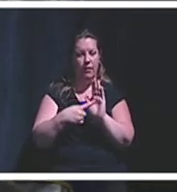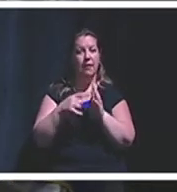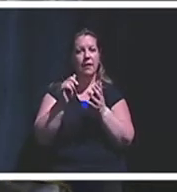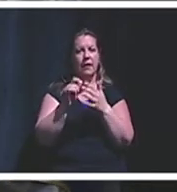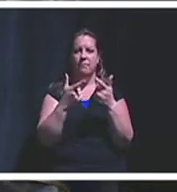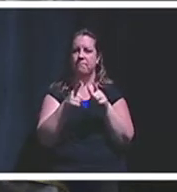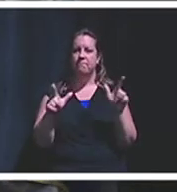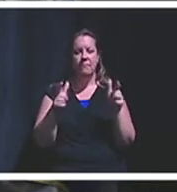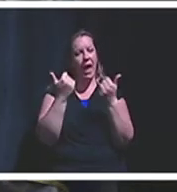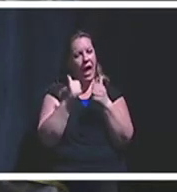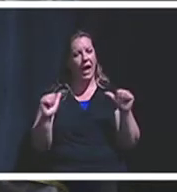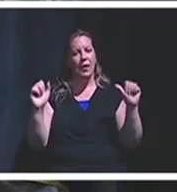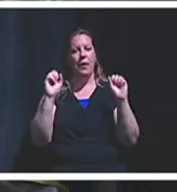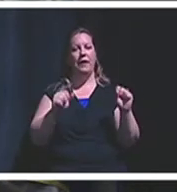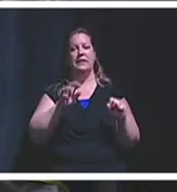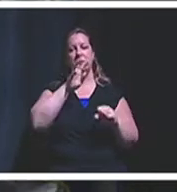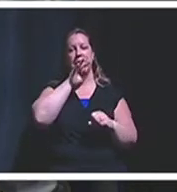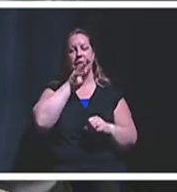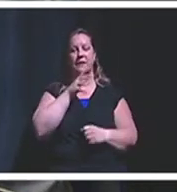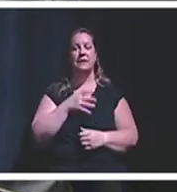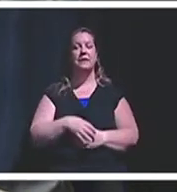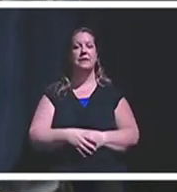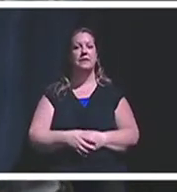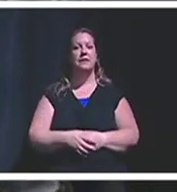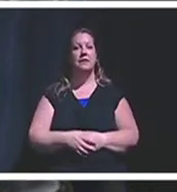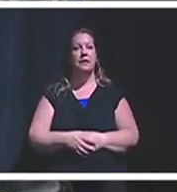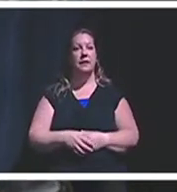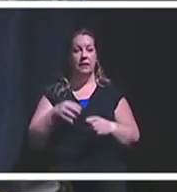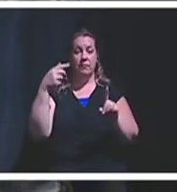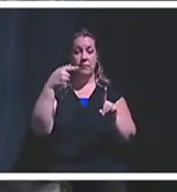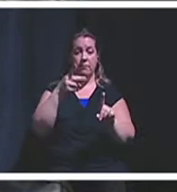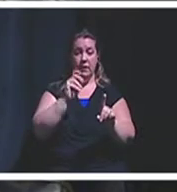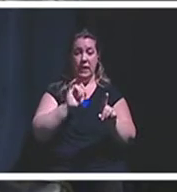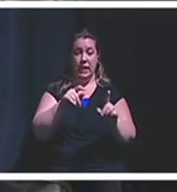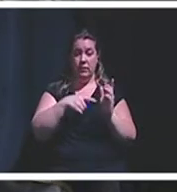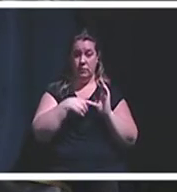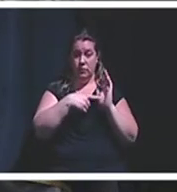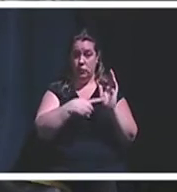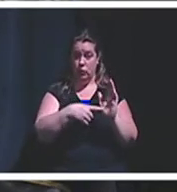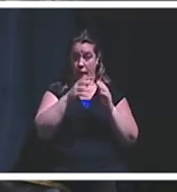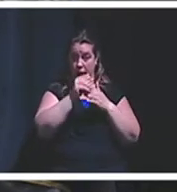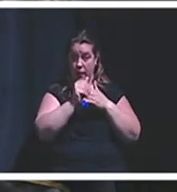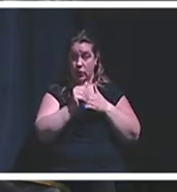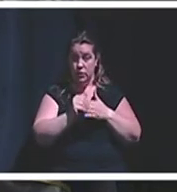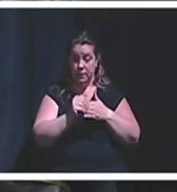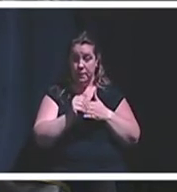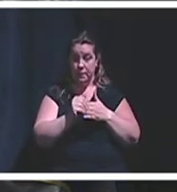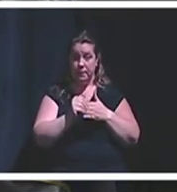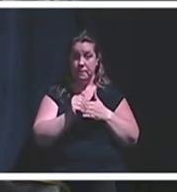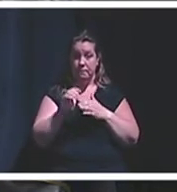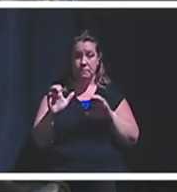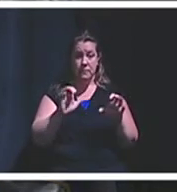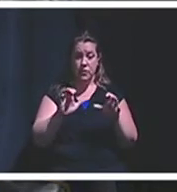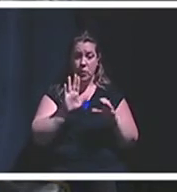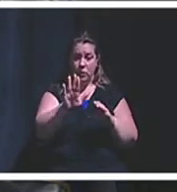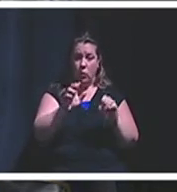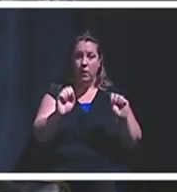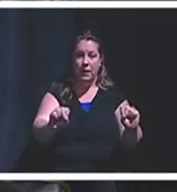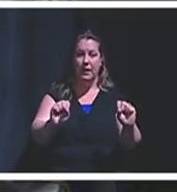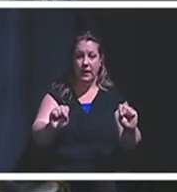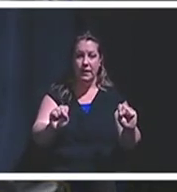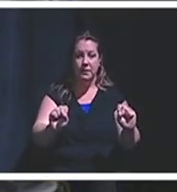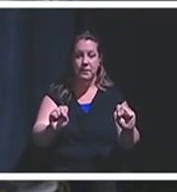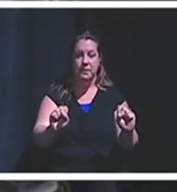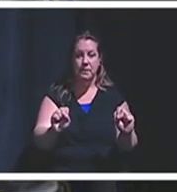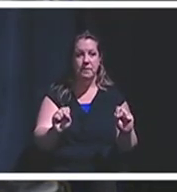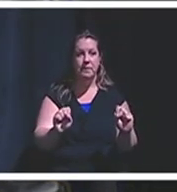speak. The key to showing leadership is doing what you're capable of